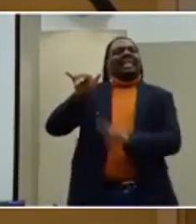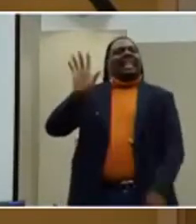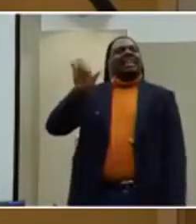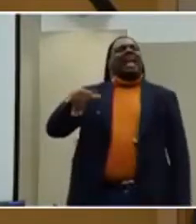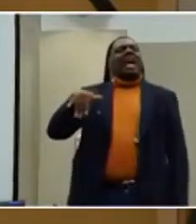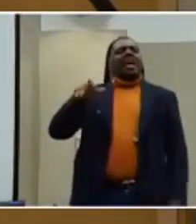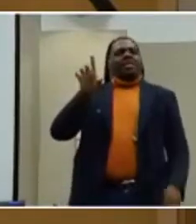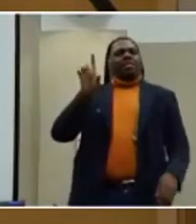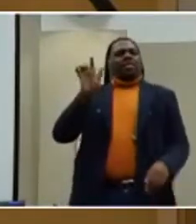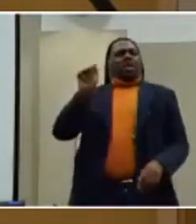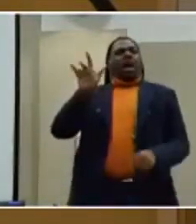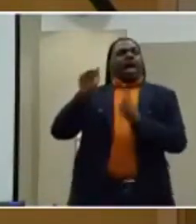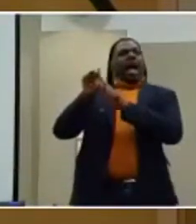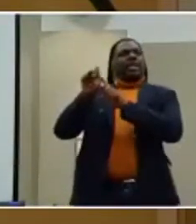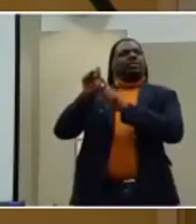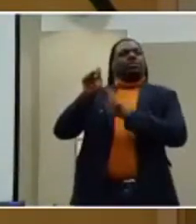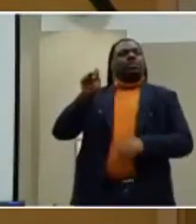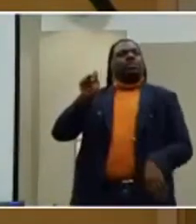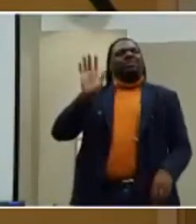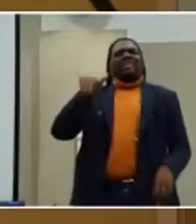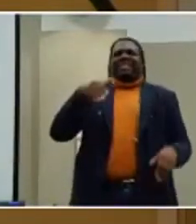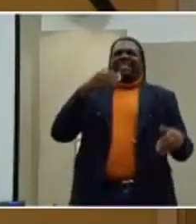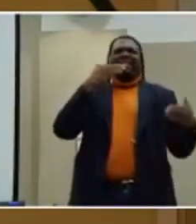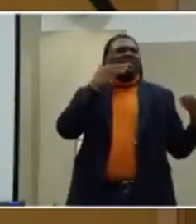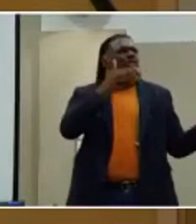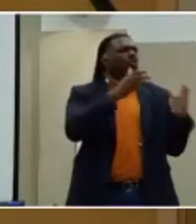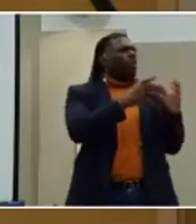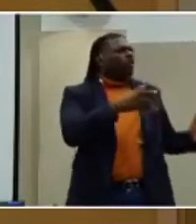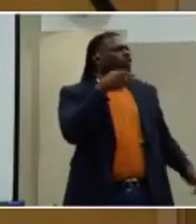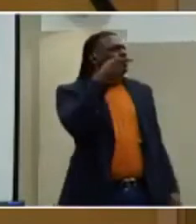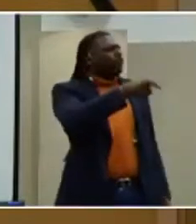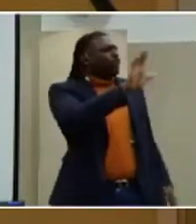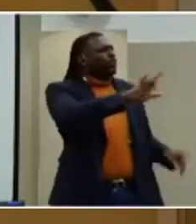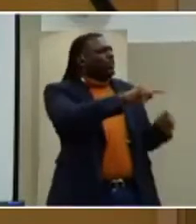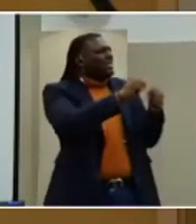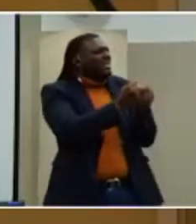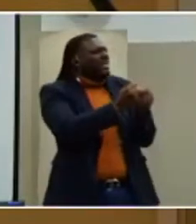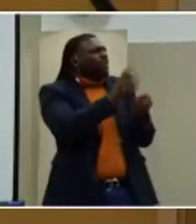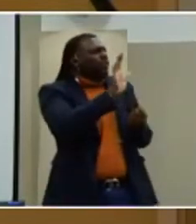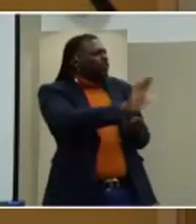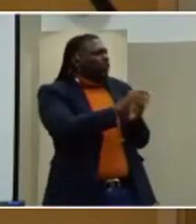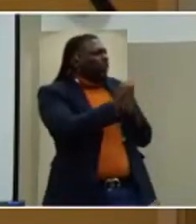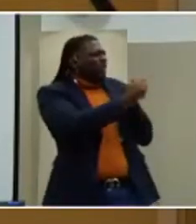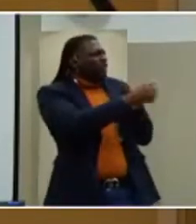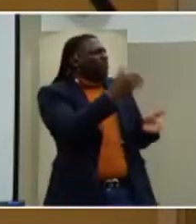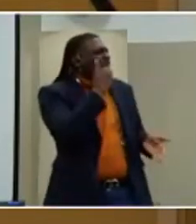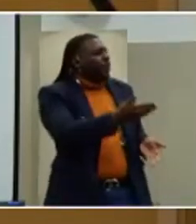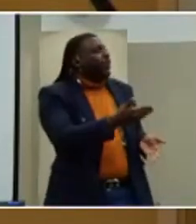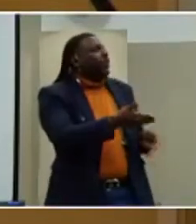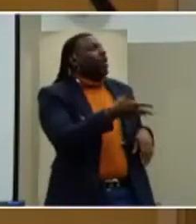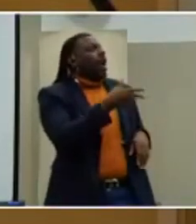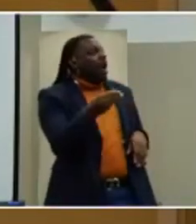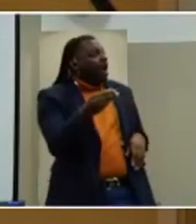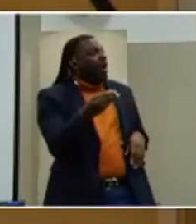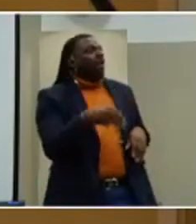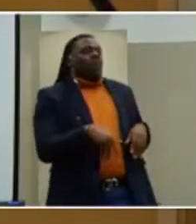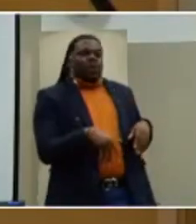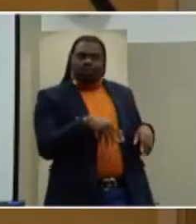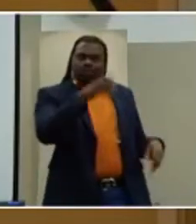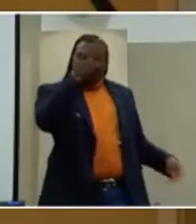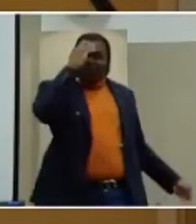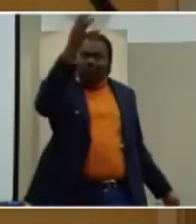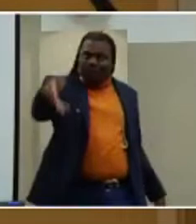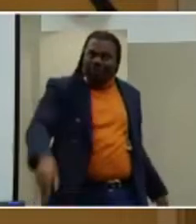Act right here. Really thank you so much for you and your team for your leadership. And let me tell